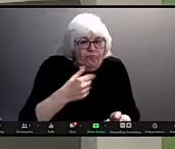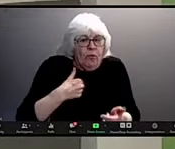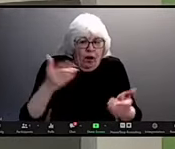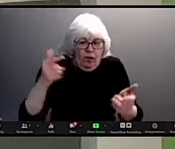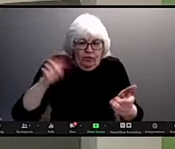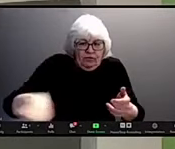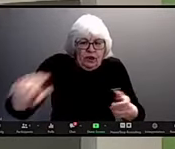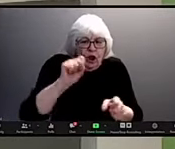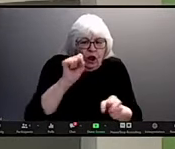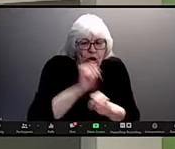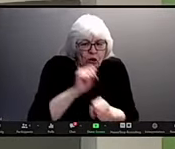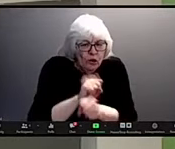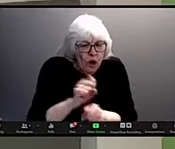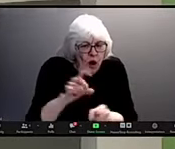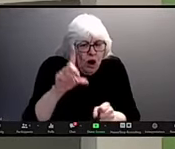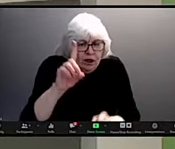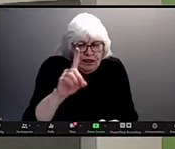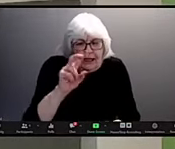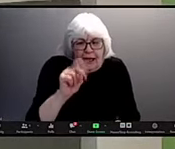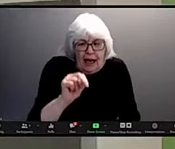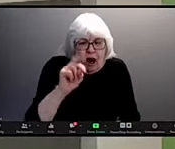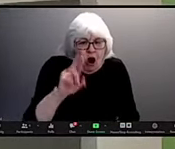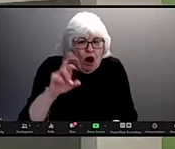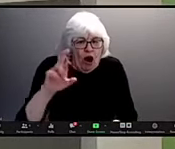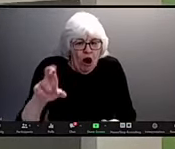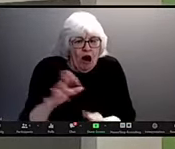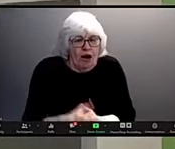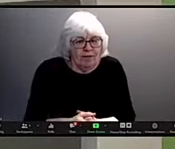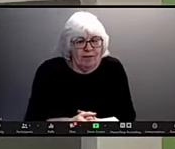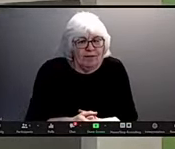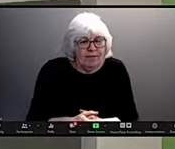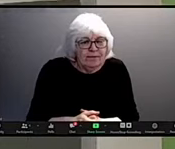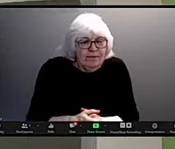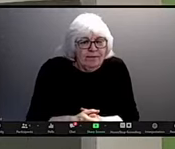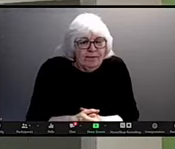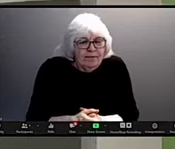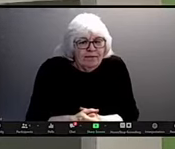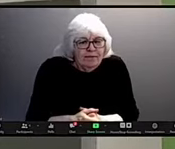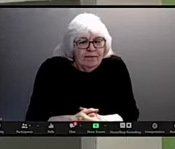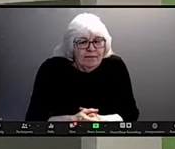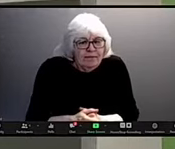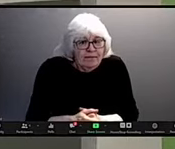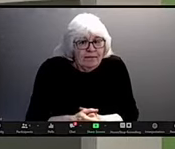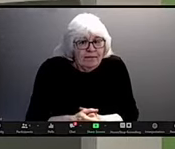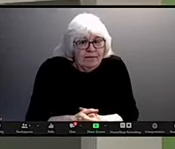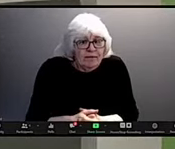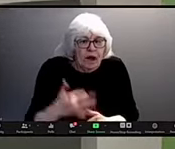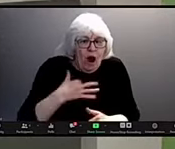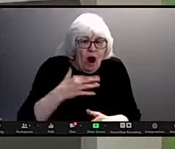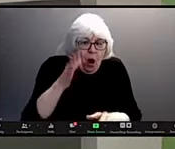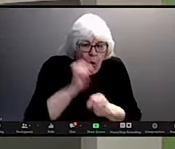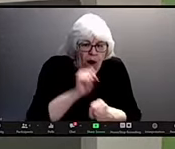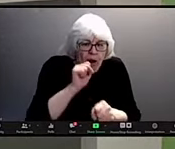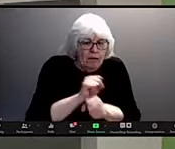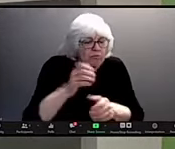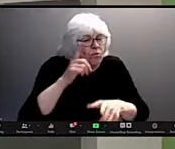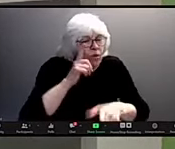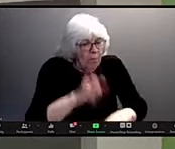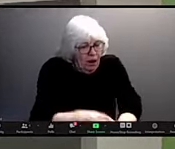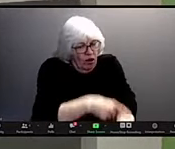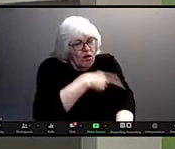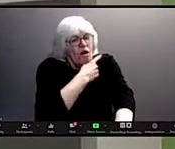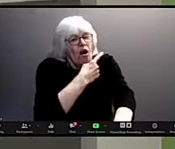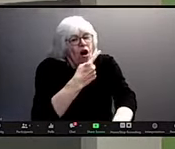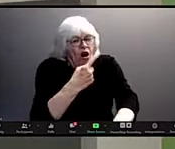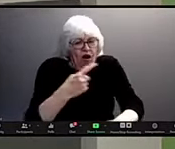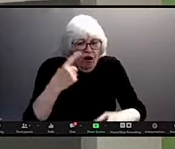these type of events for there to be a long, long time until the fire is declared out. So we've had a lot of